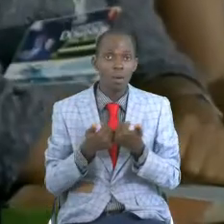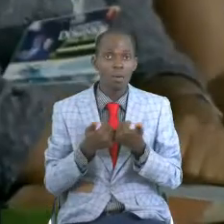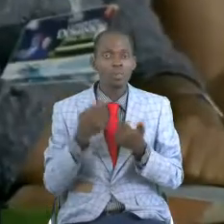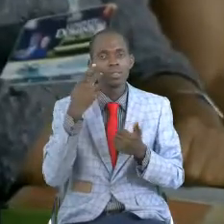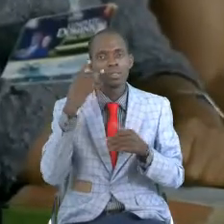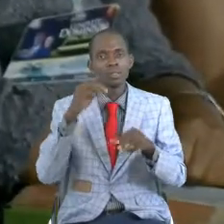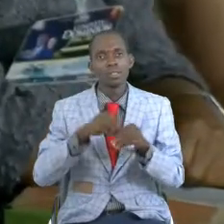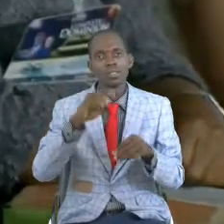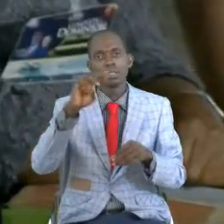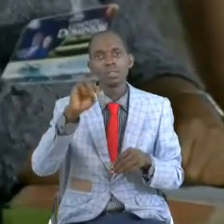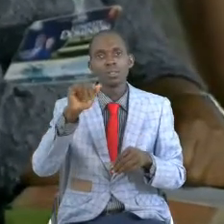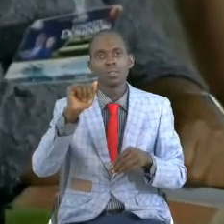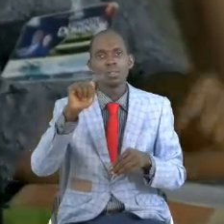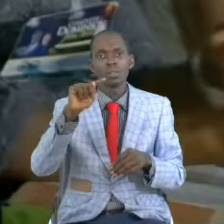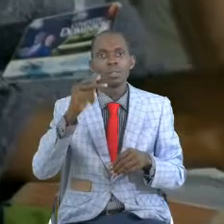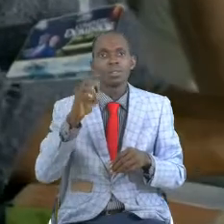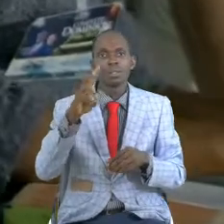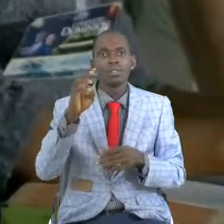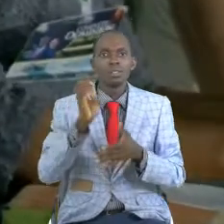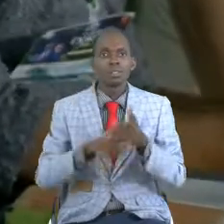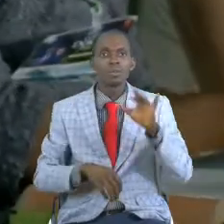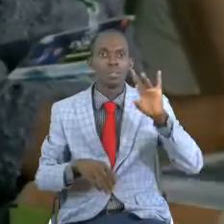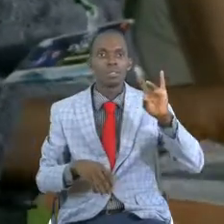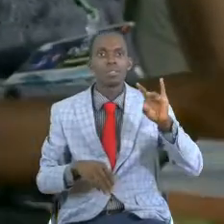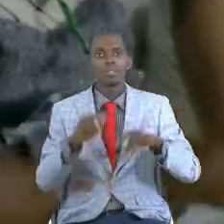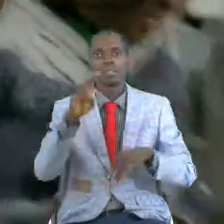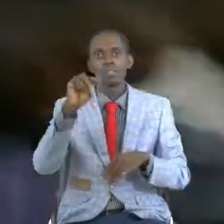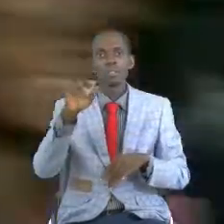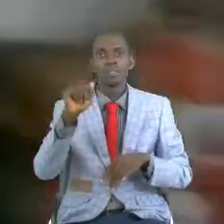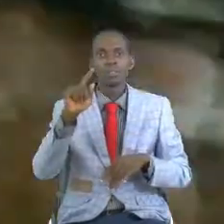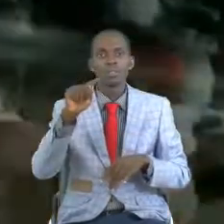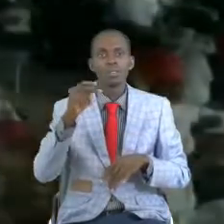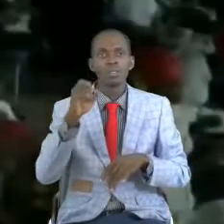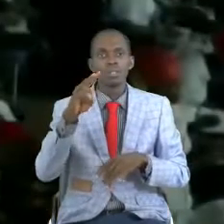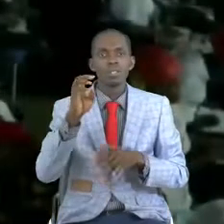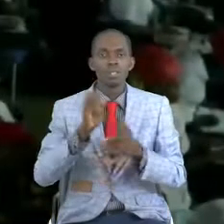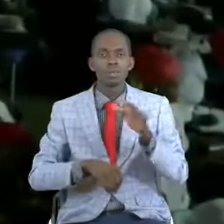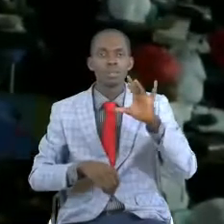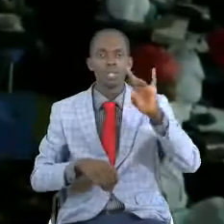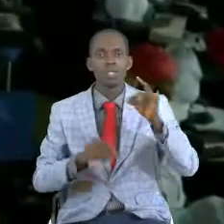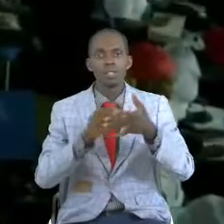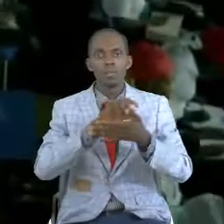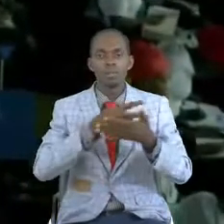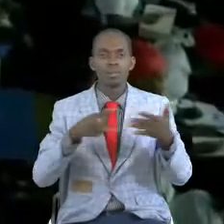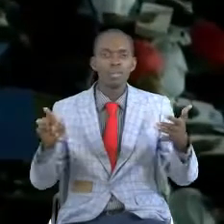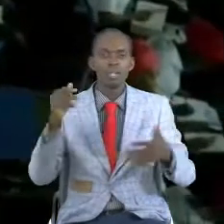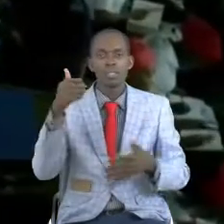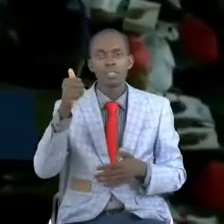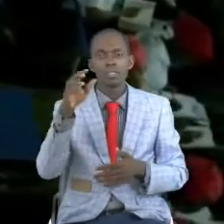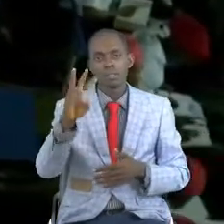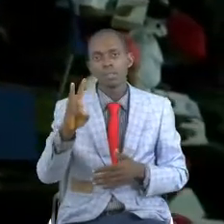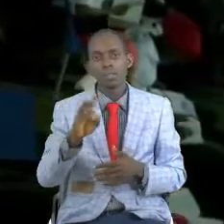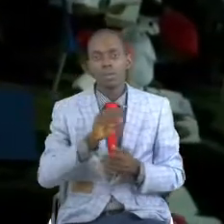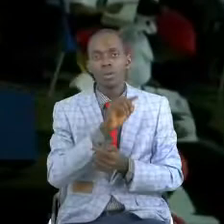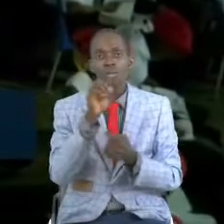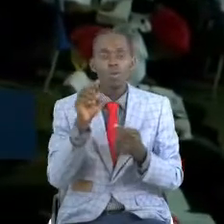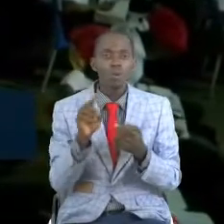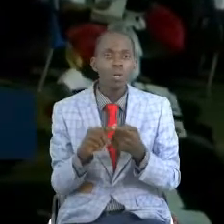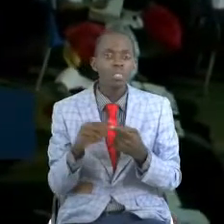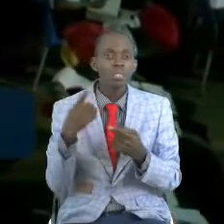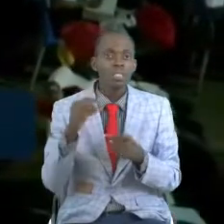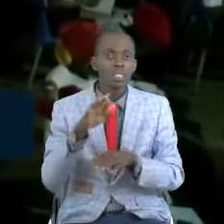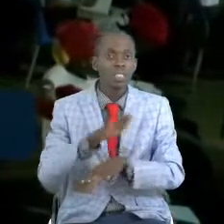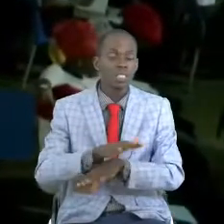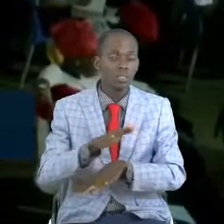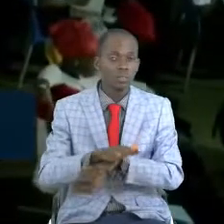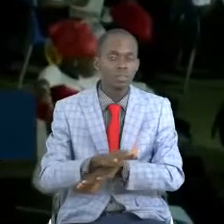In Matthew chapter 8, I'm reading from verse 16. When the evening was